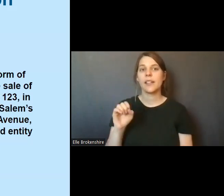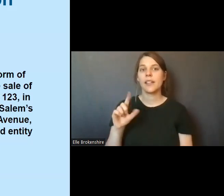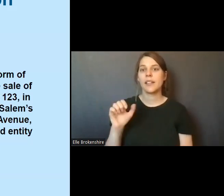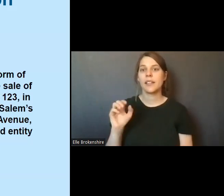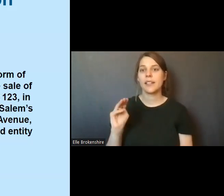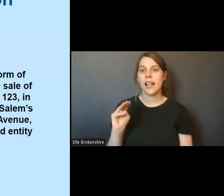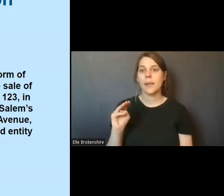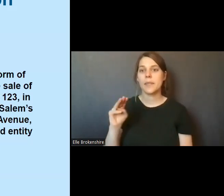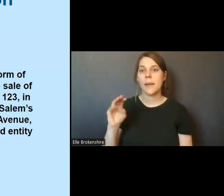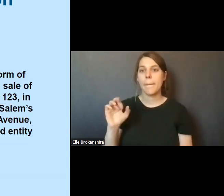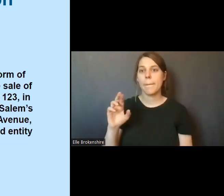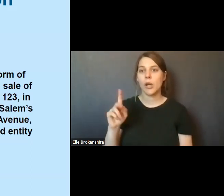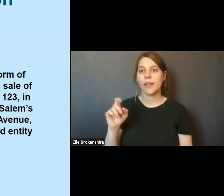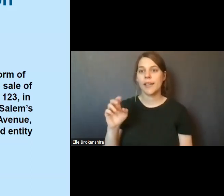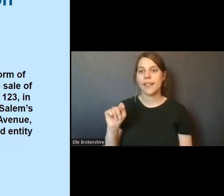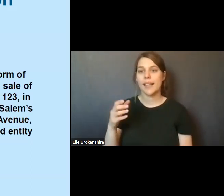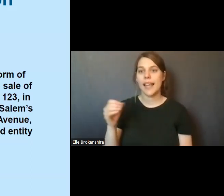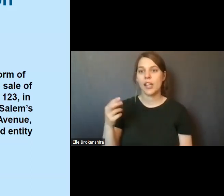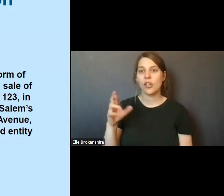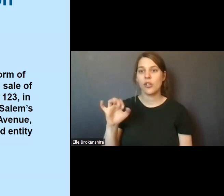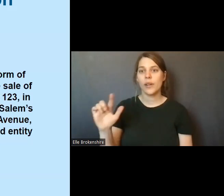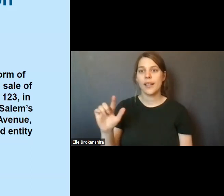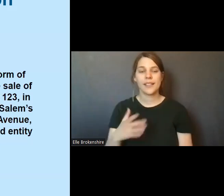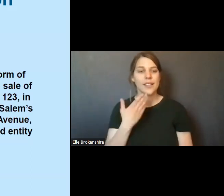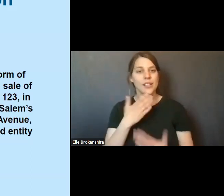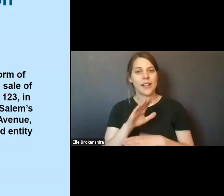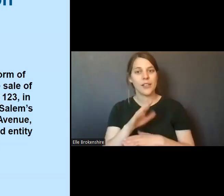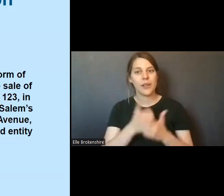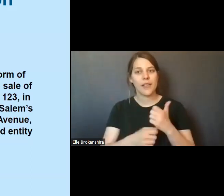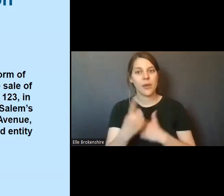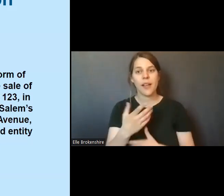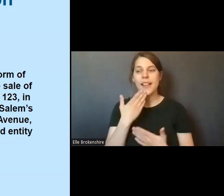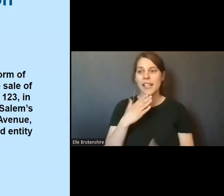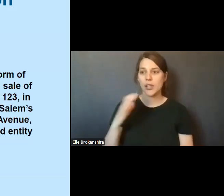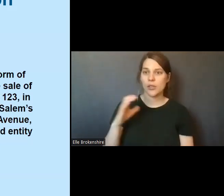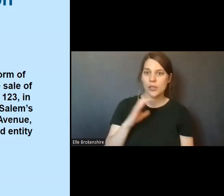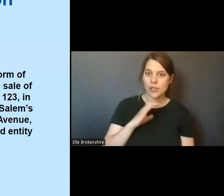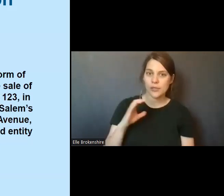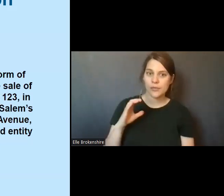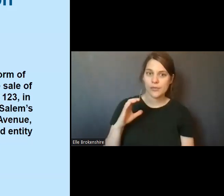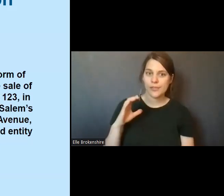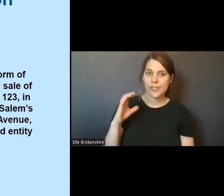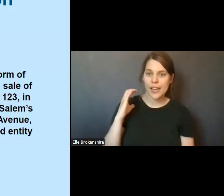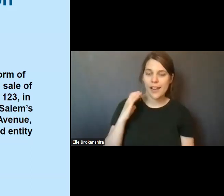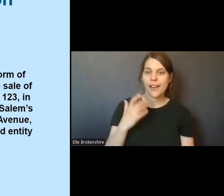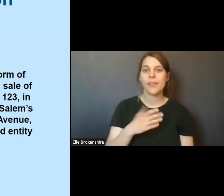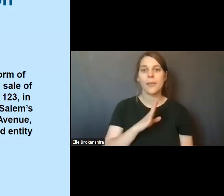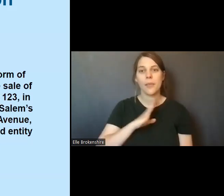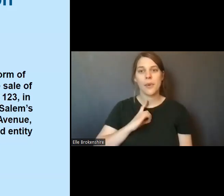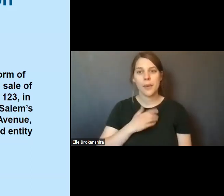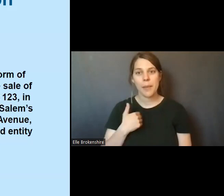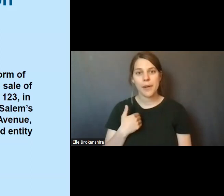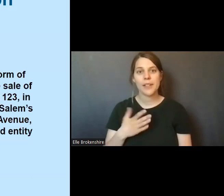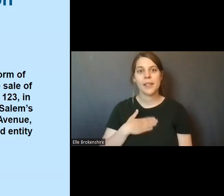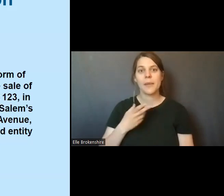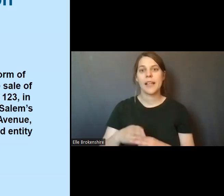Grill. Yeah, thank you, everyone. Good afternoon, everyone. Thank you, Chairman, board members. My name is Bailey Knapp. I'm a project manager here at